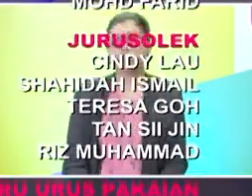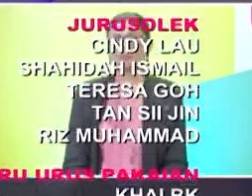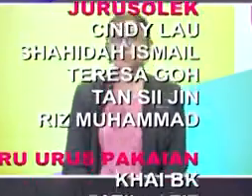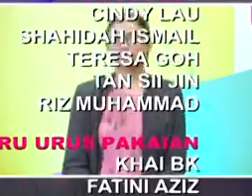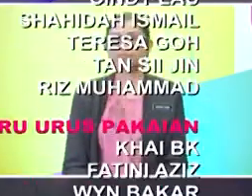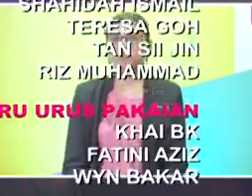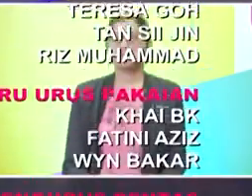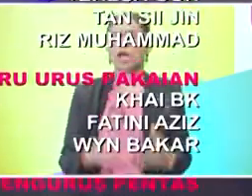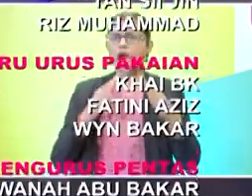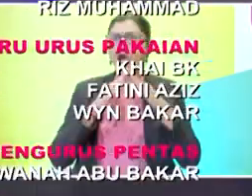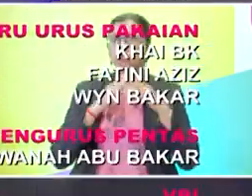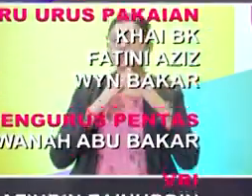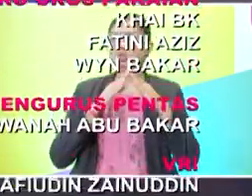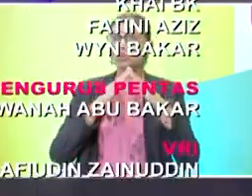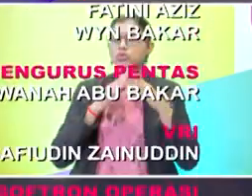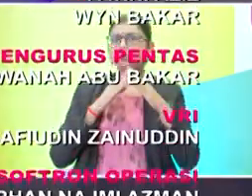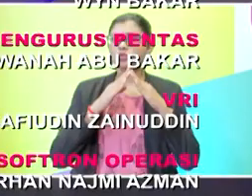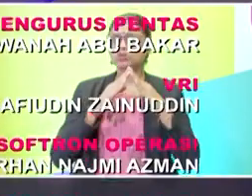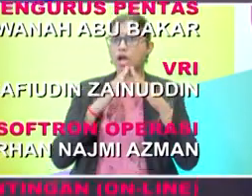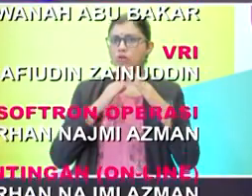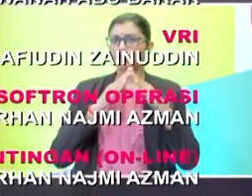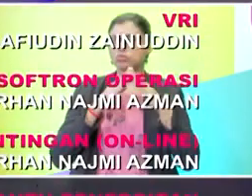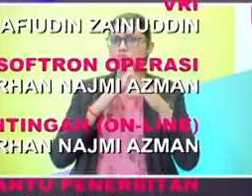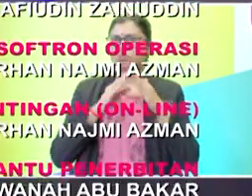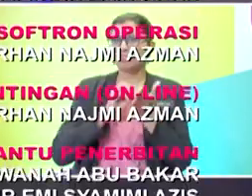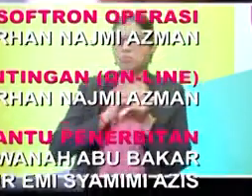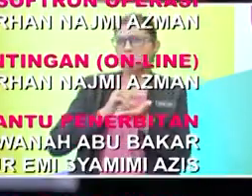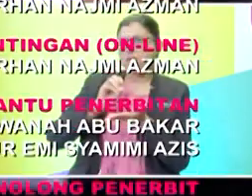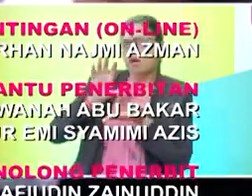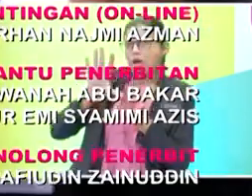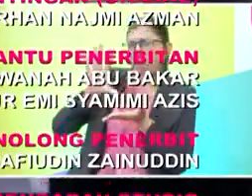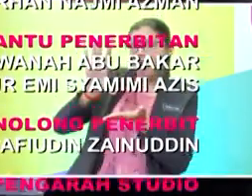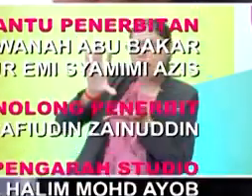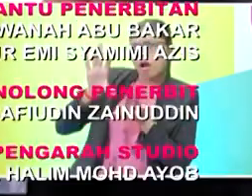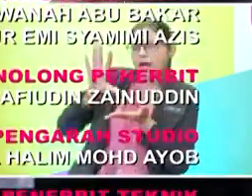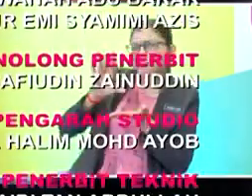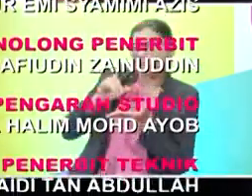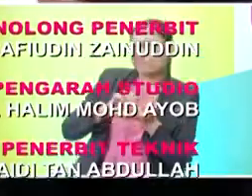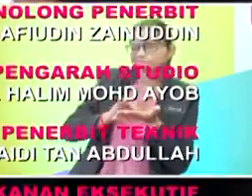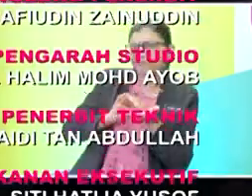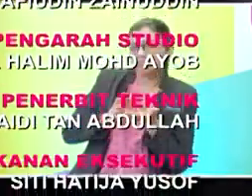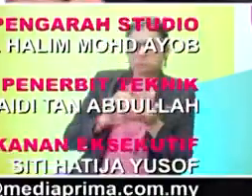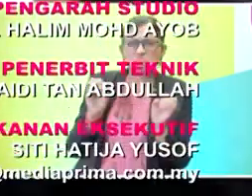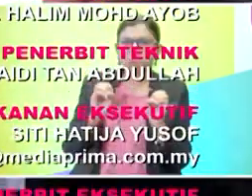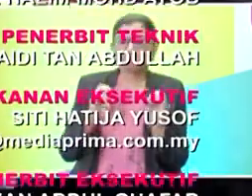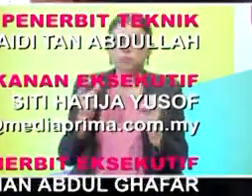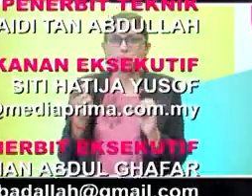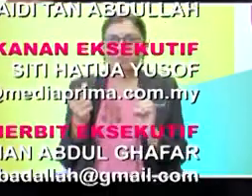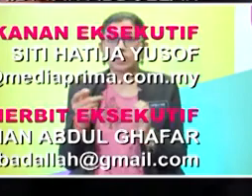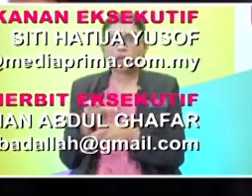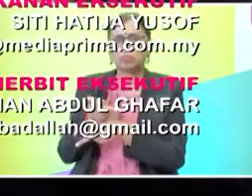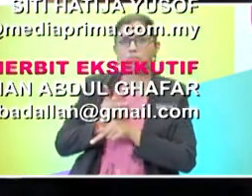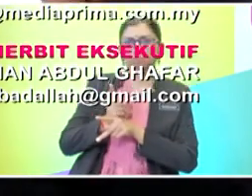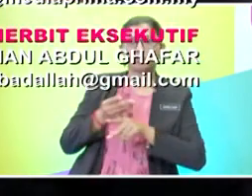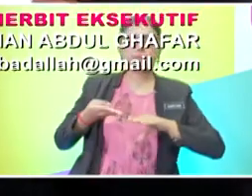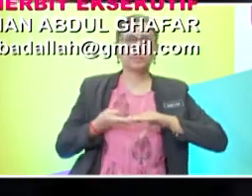like a house. Wow, but it looks really expensive. So, I think I will need to take a bank loan for that. So, that would mean I have to pay for